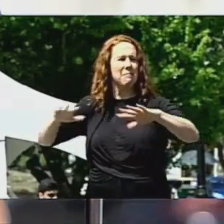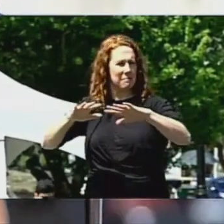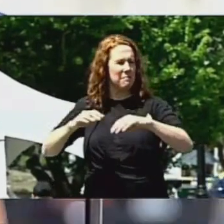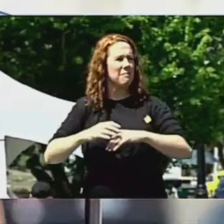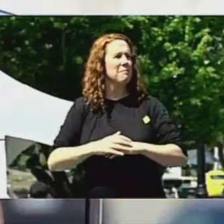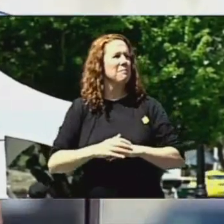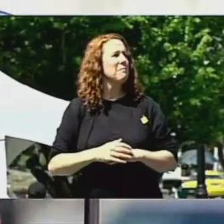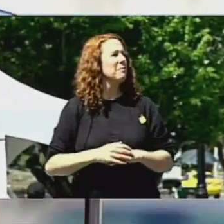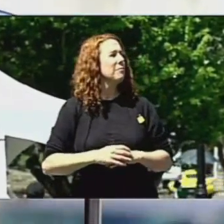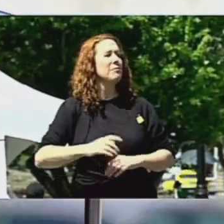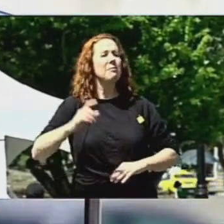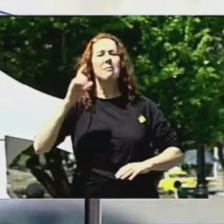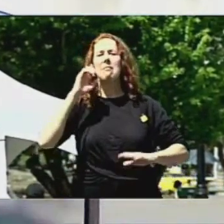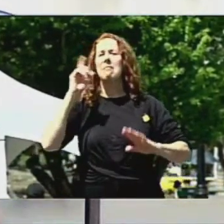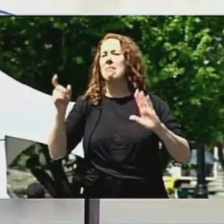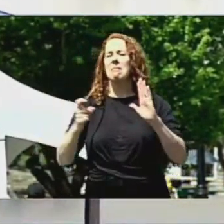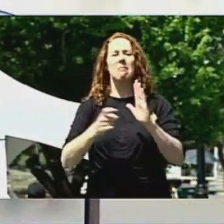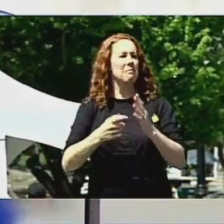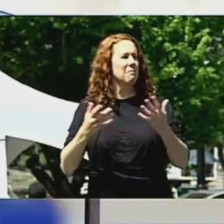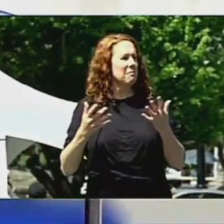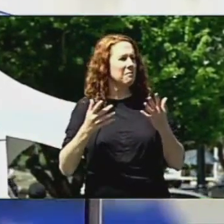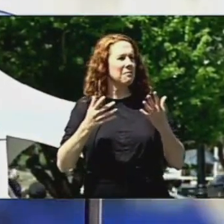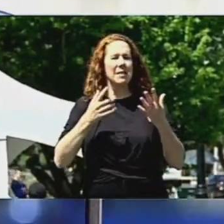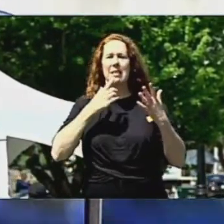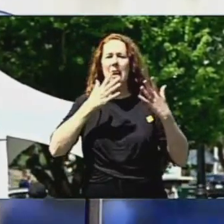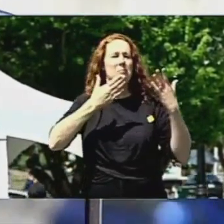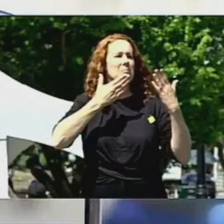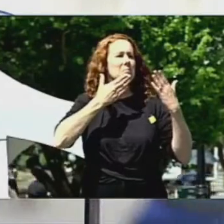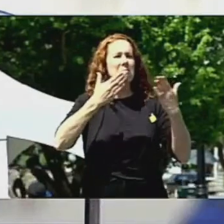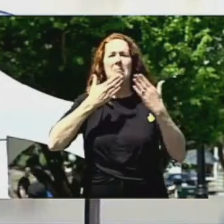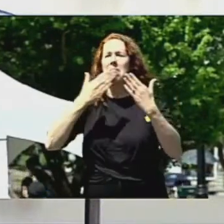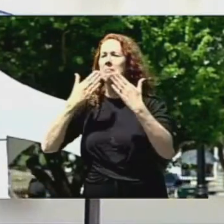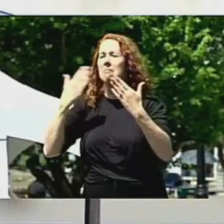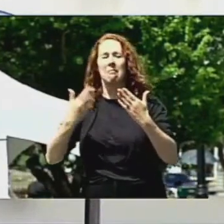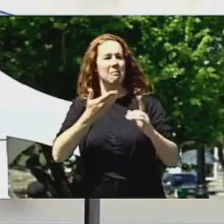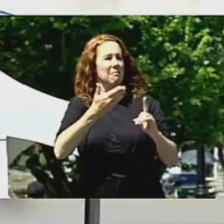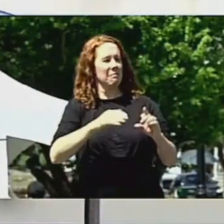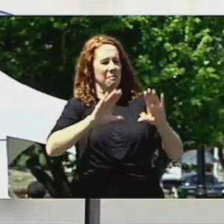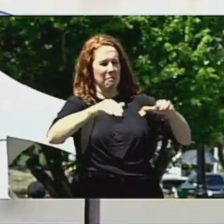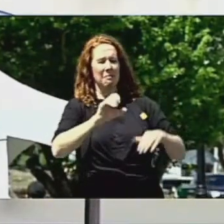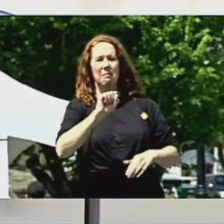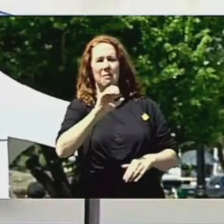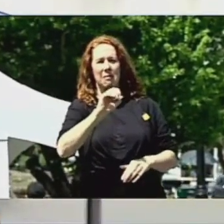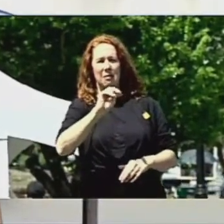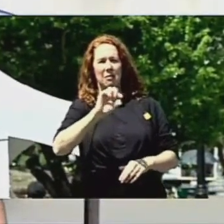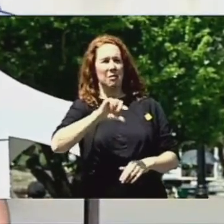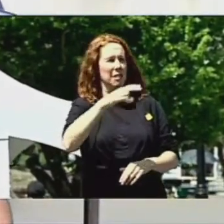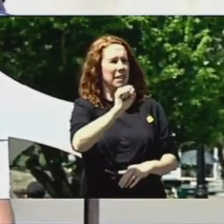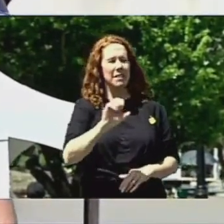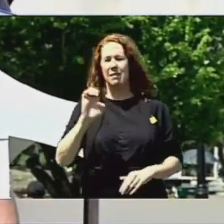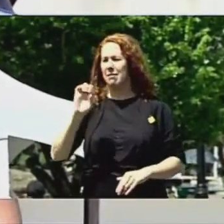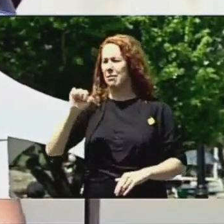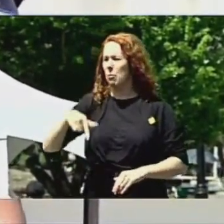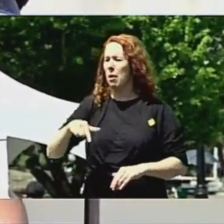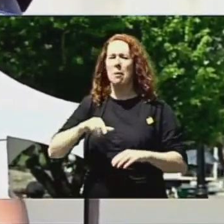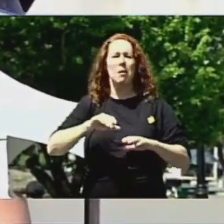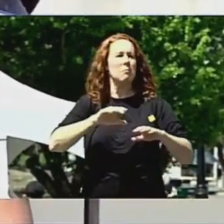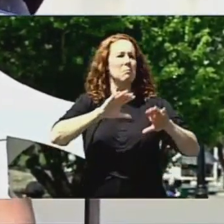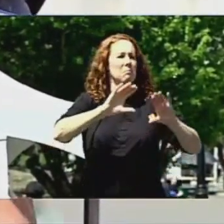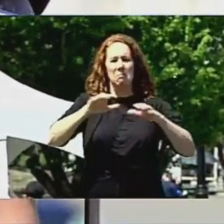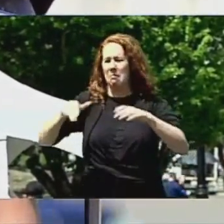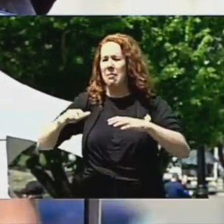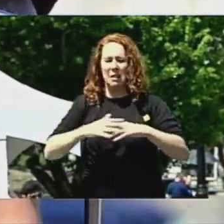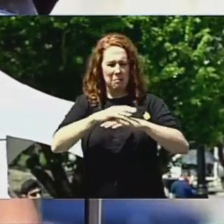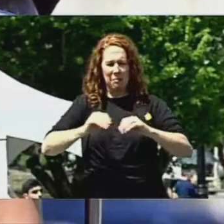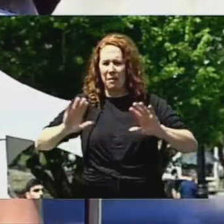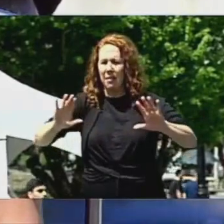We acknowledge and extend our gratitude to the Songhees and Esquimalt nations whose land